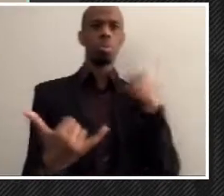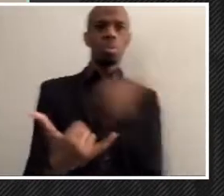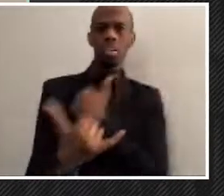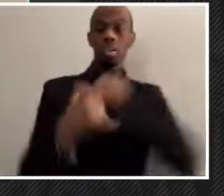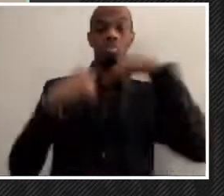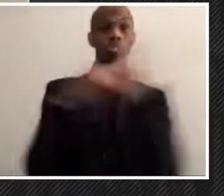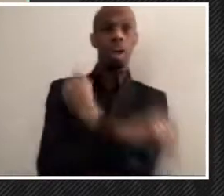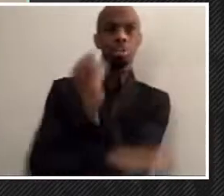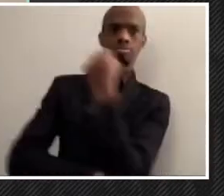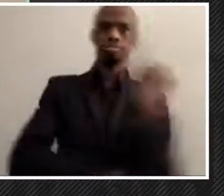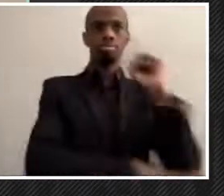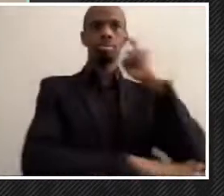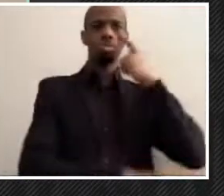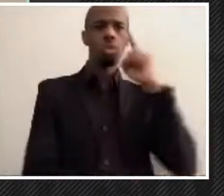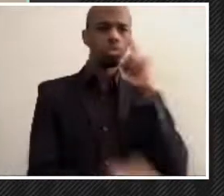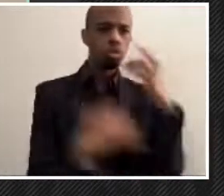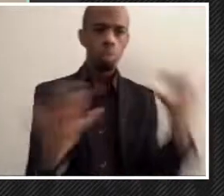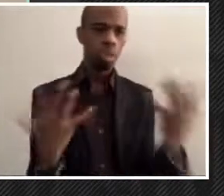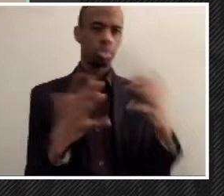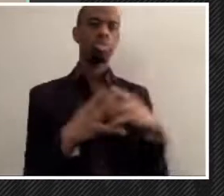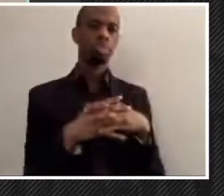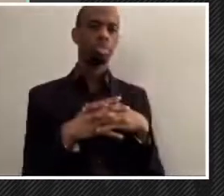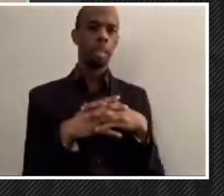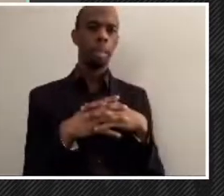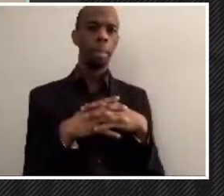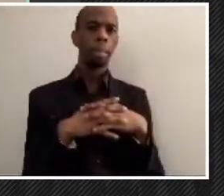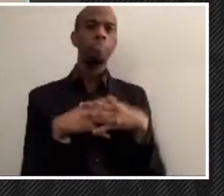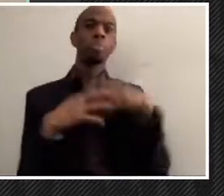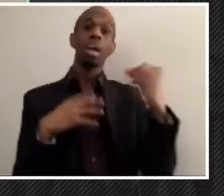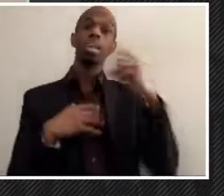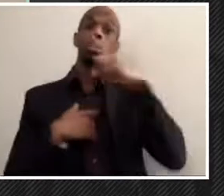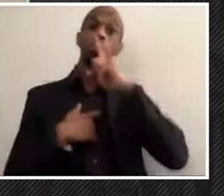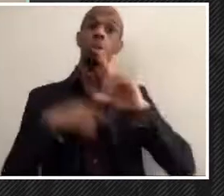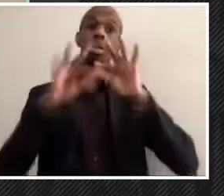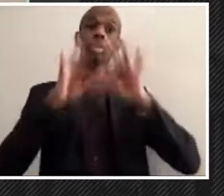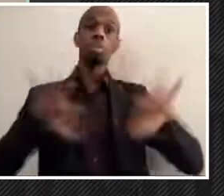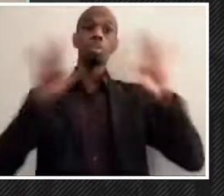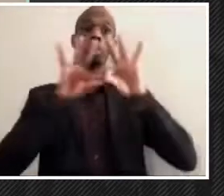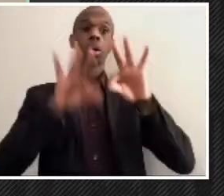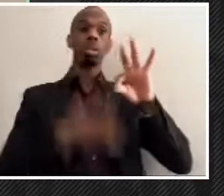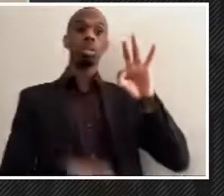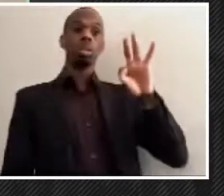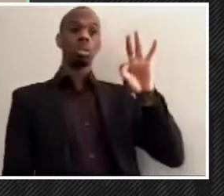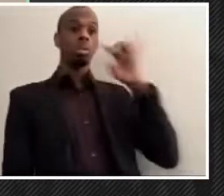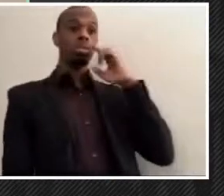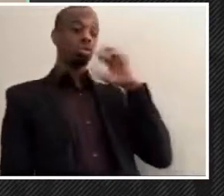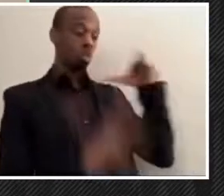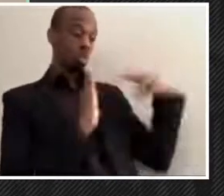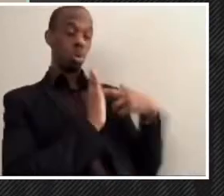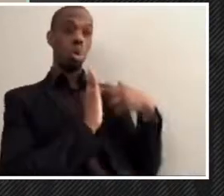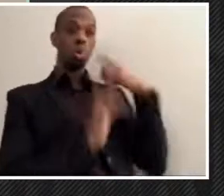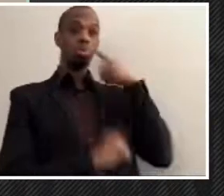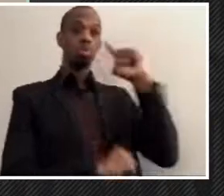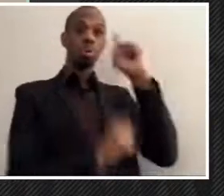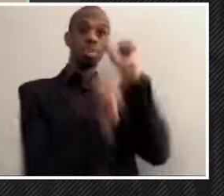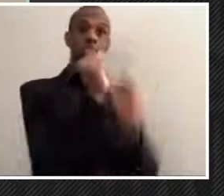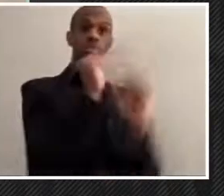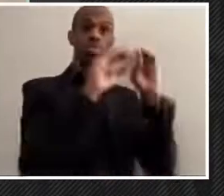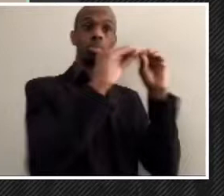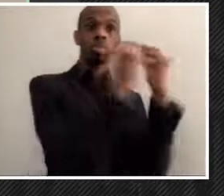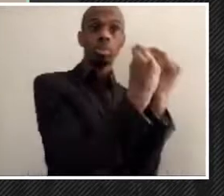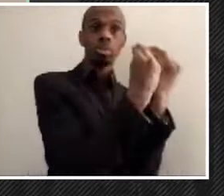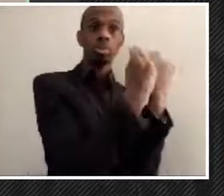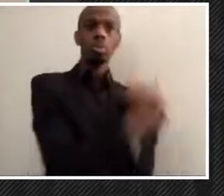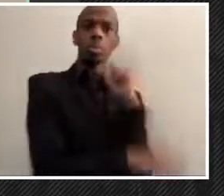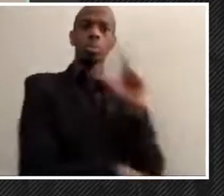an organization? And I think it's really essential that as we consider the role that we have to play as an organization, as a part of a network